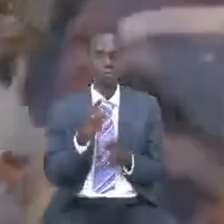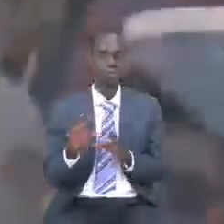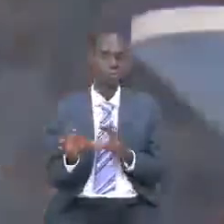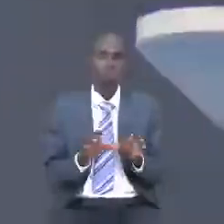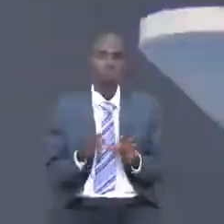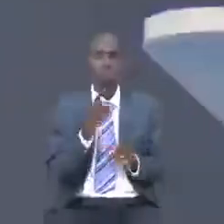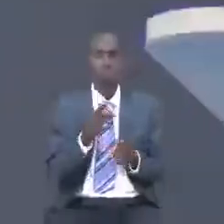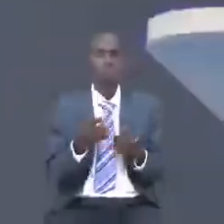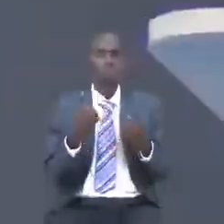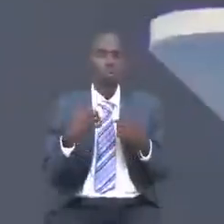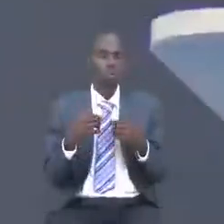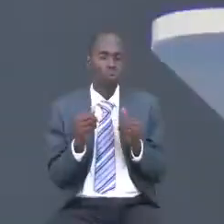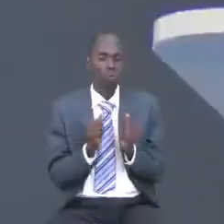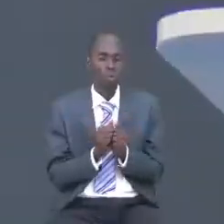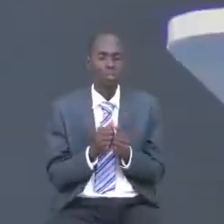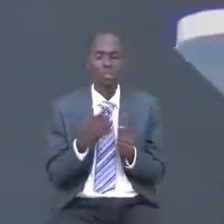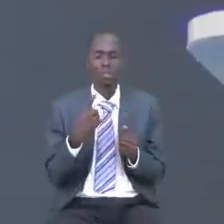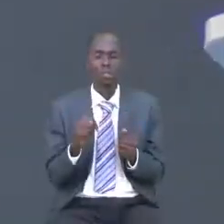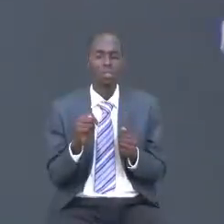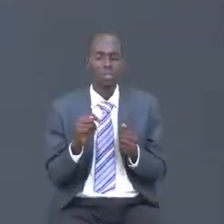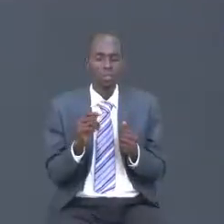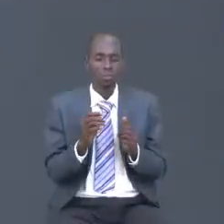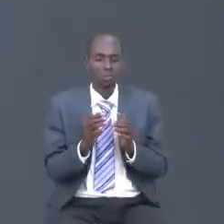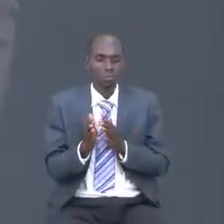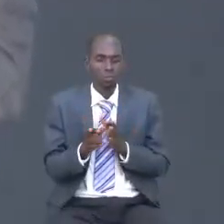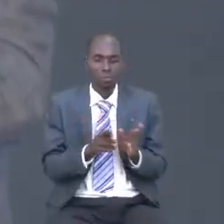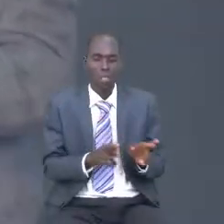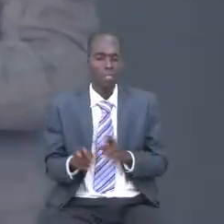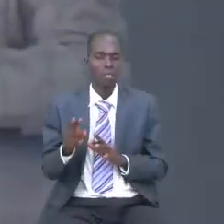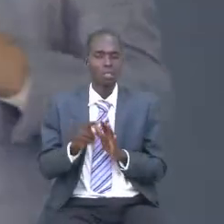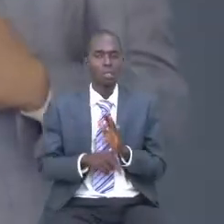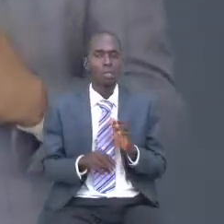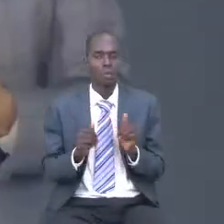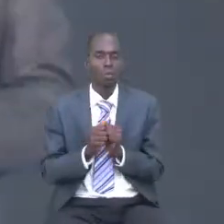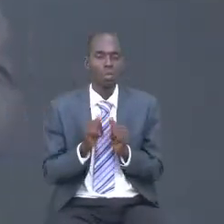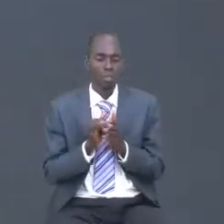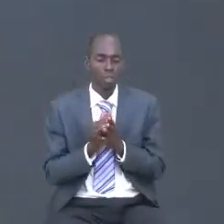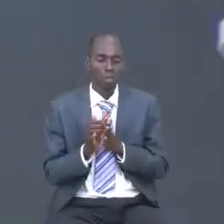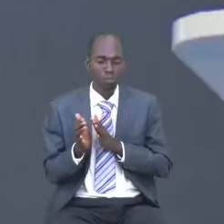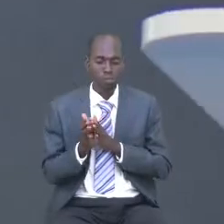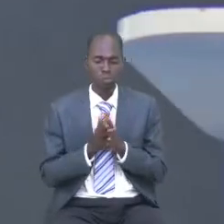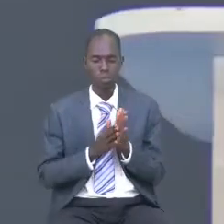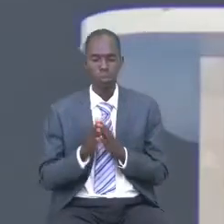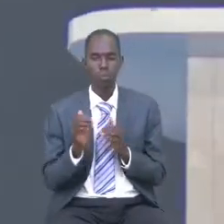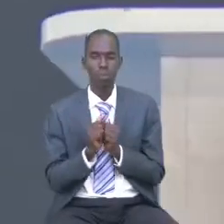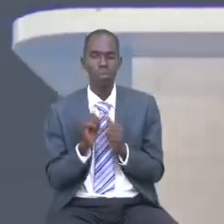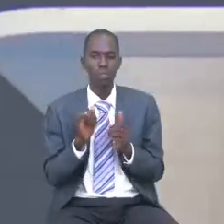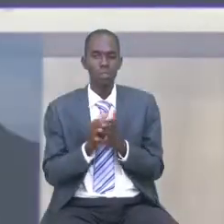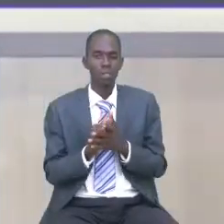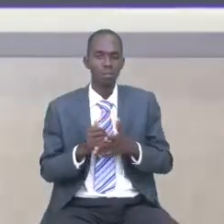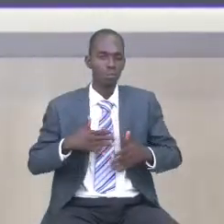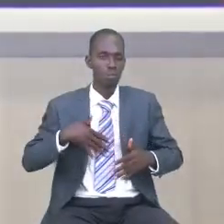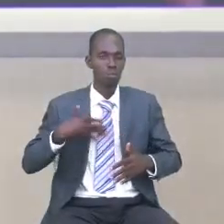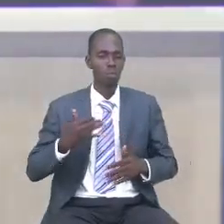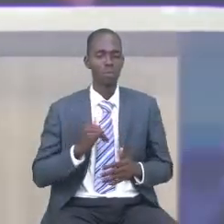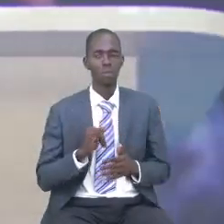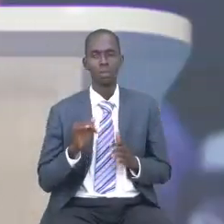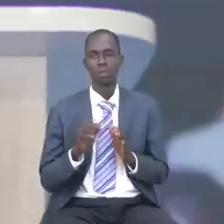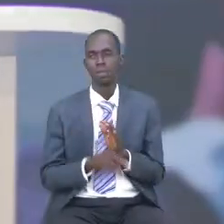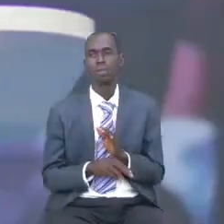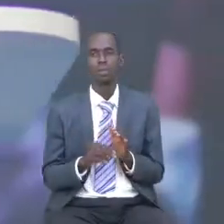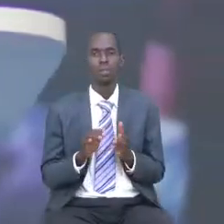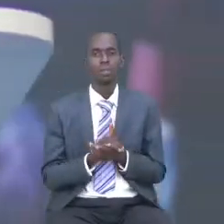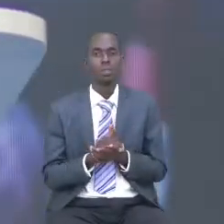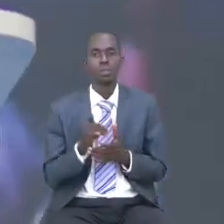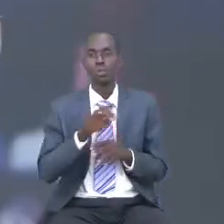come with passion. Anything you do, everything you do, you don't do anything sluggishly.